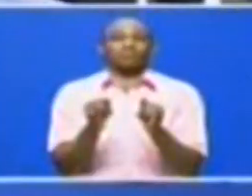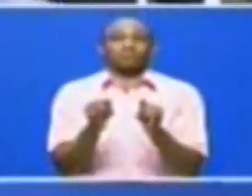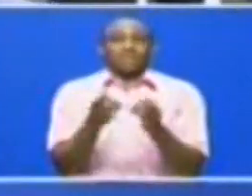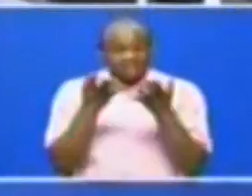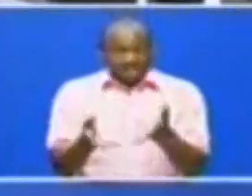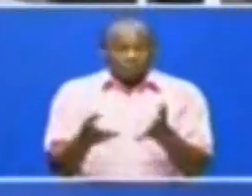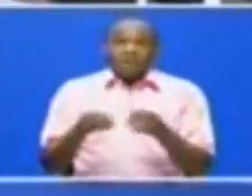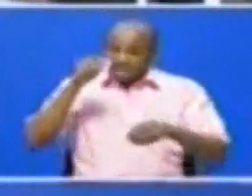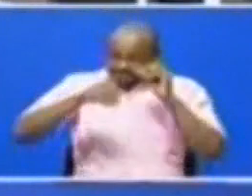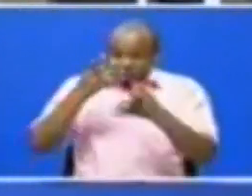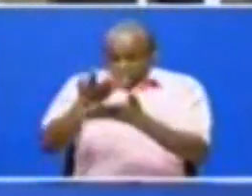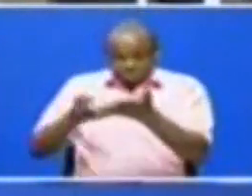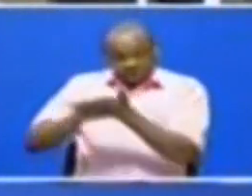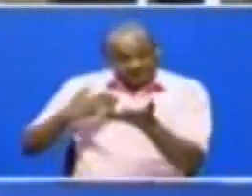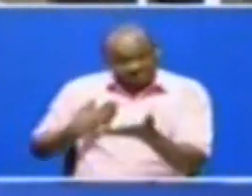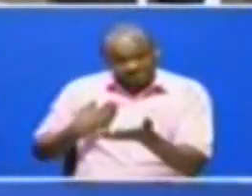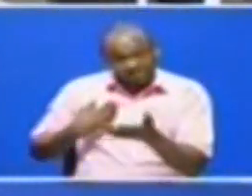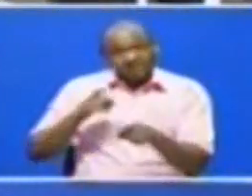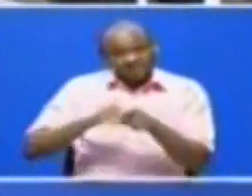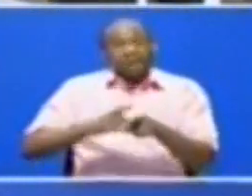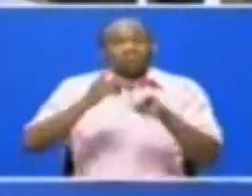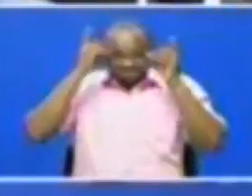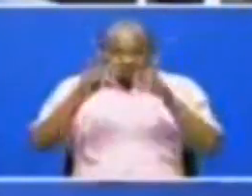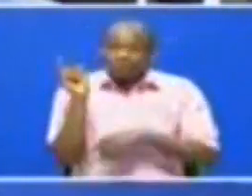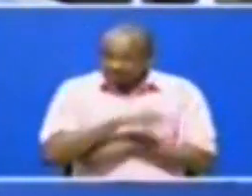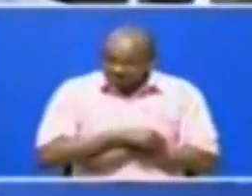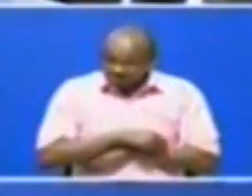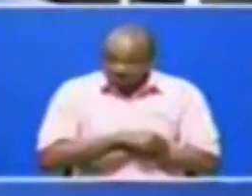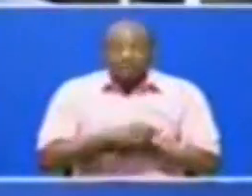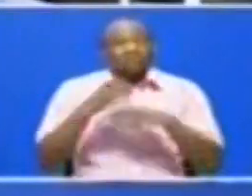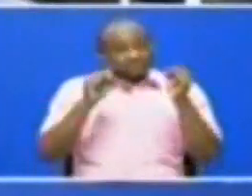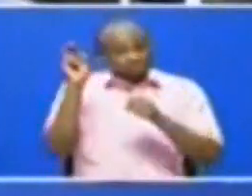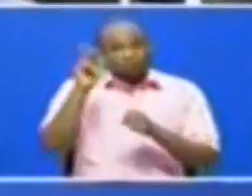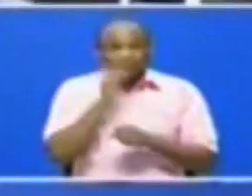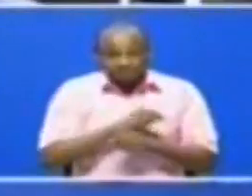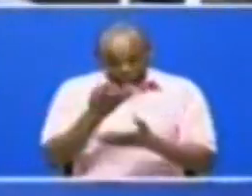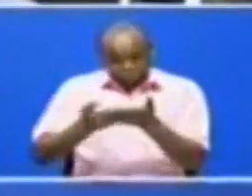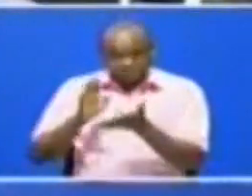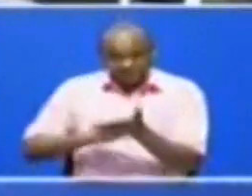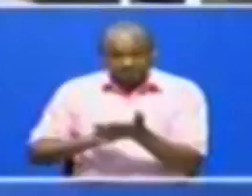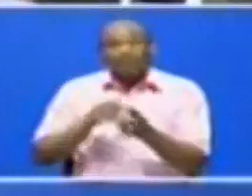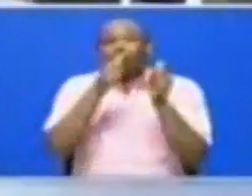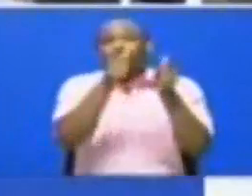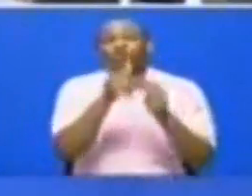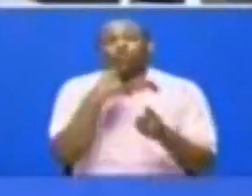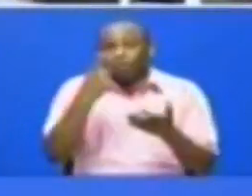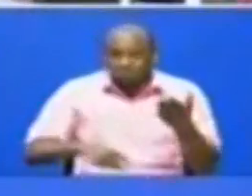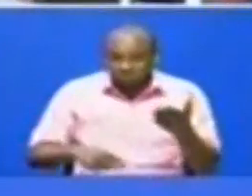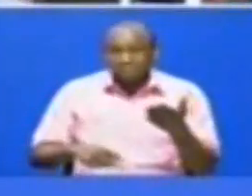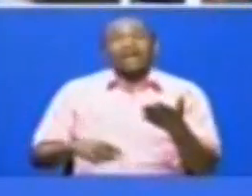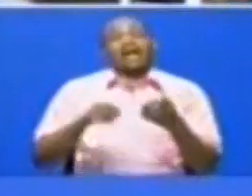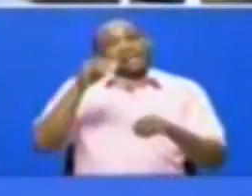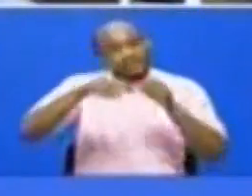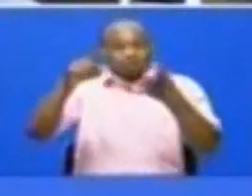gazettement of the election, of the declaration that the president-elect is Uhuru Kenyatta. Now there'll be a gazette notice to show that that election has been